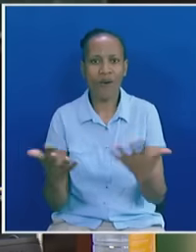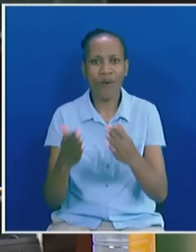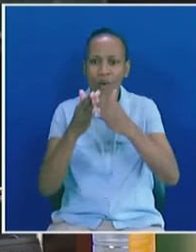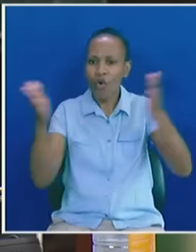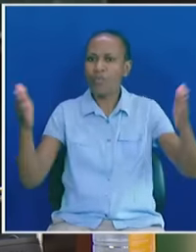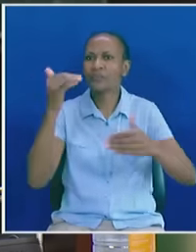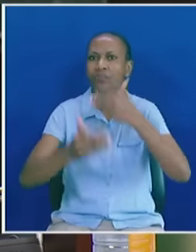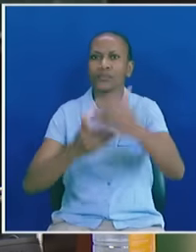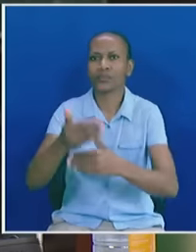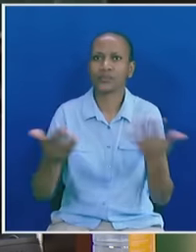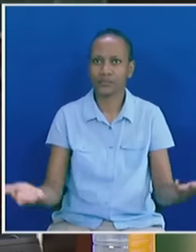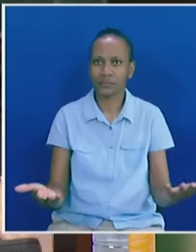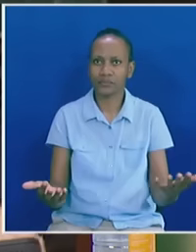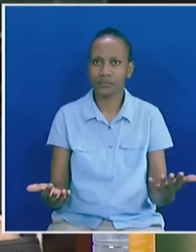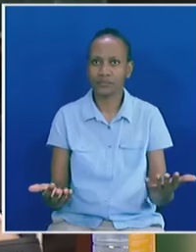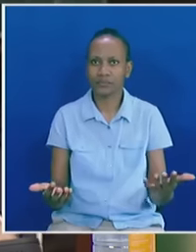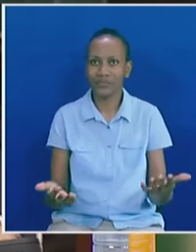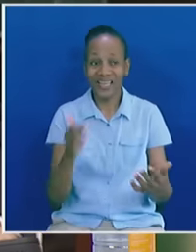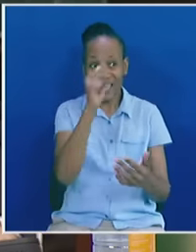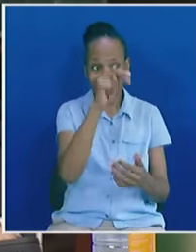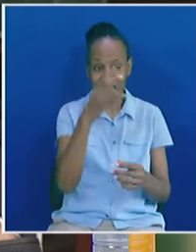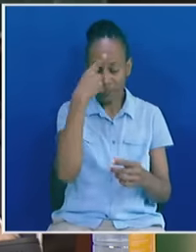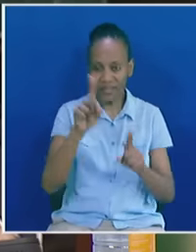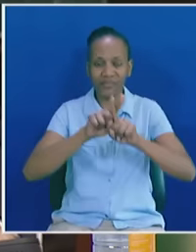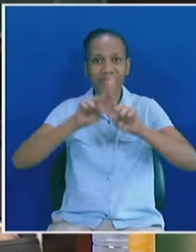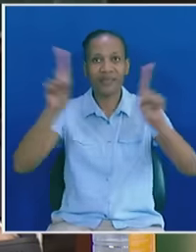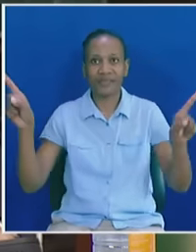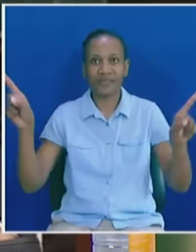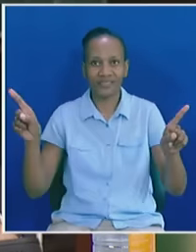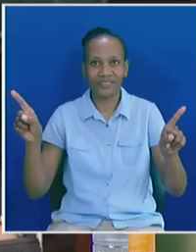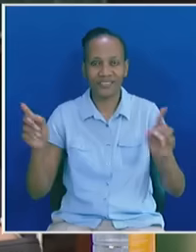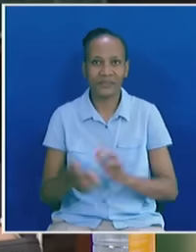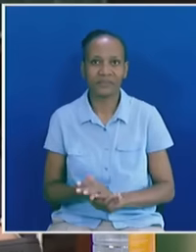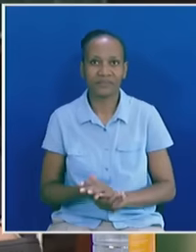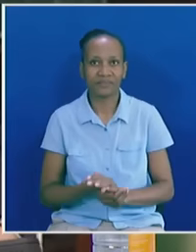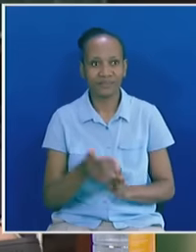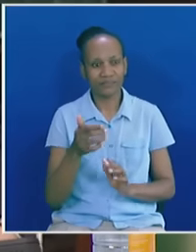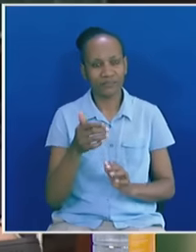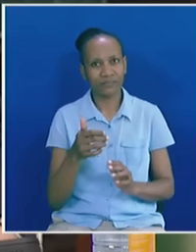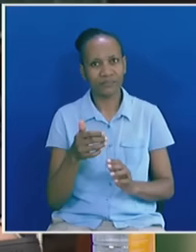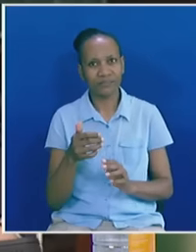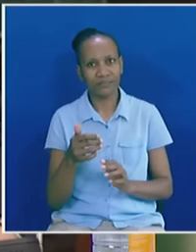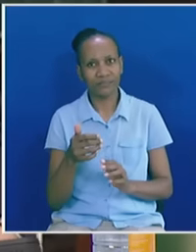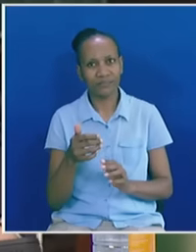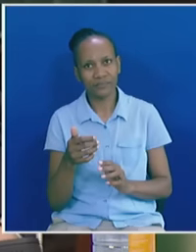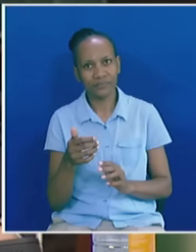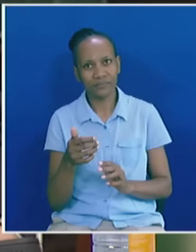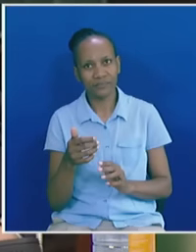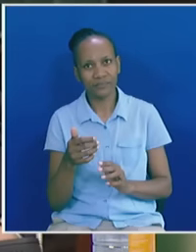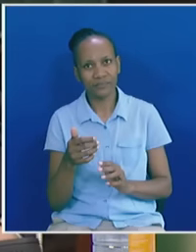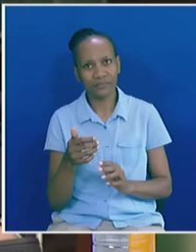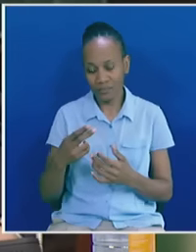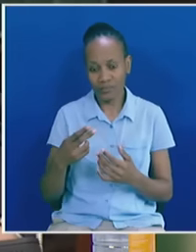process. This is not what the ANC believes nor practices. It unashamedly and deliberately, until as recently as last